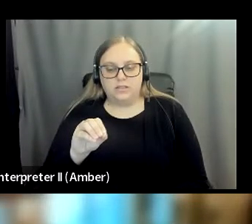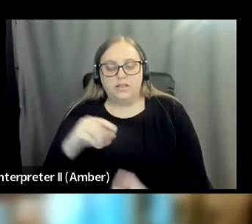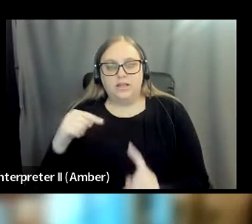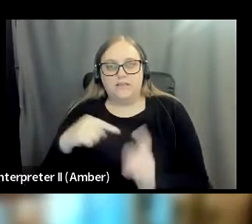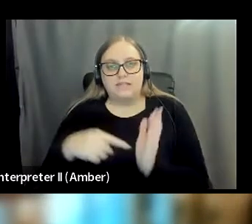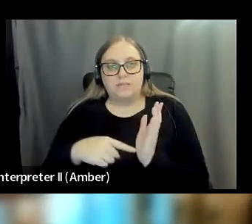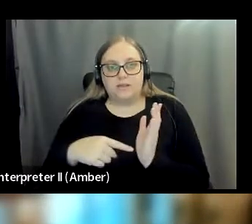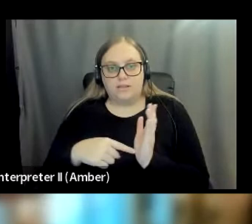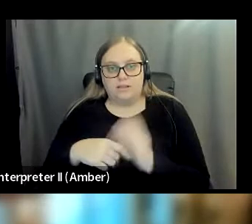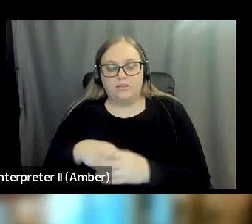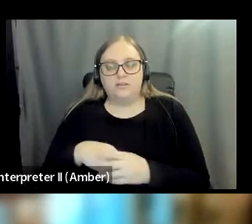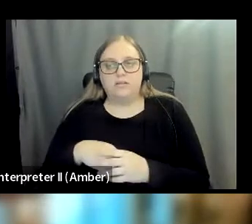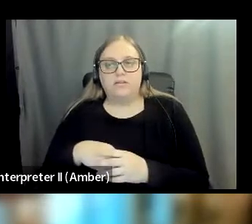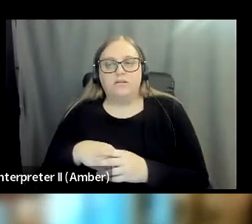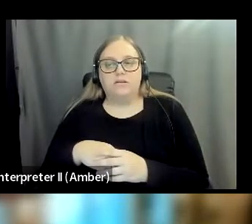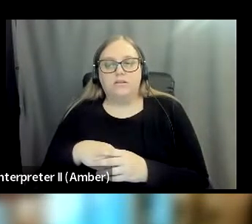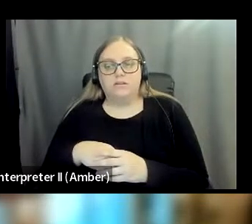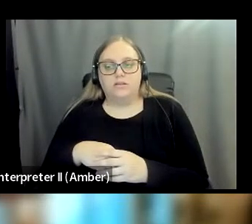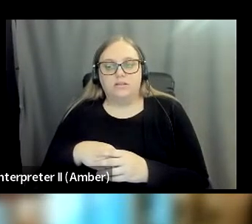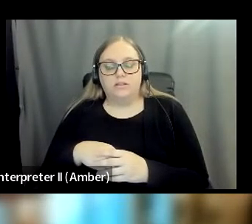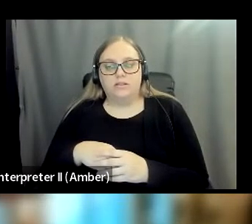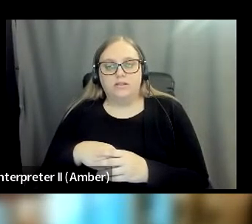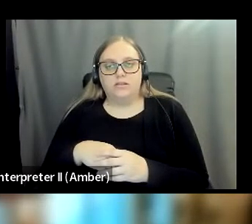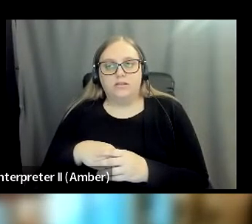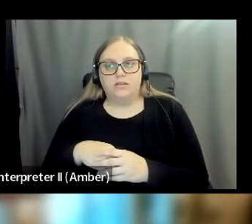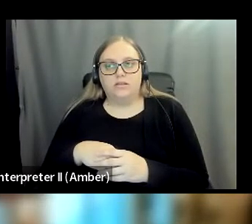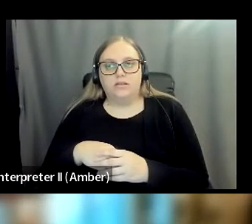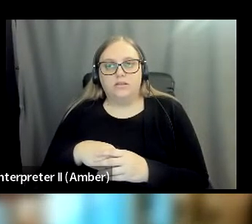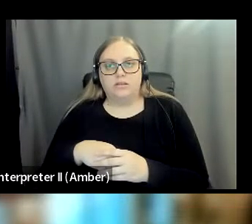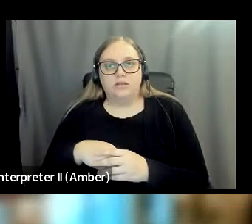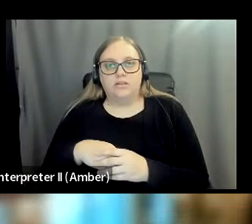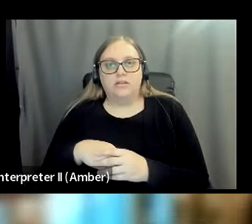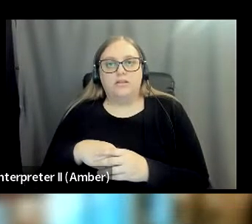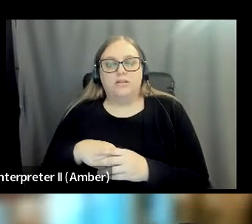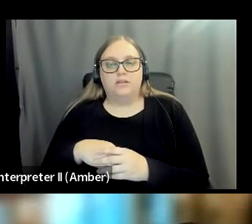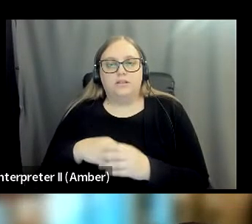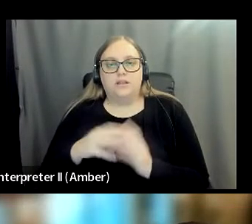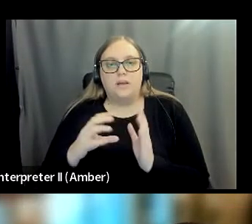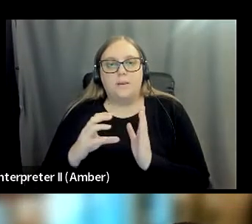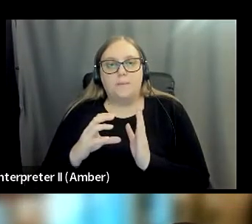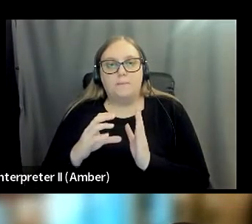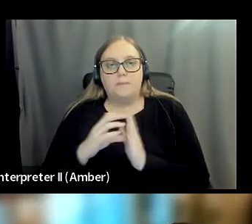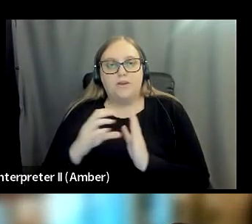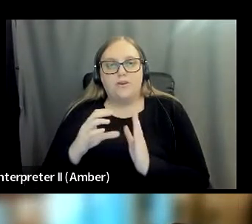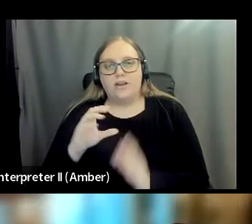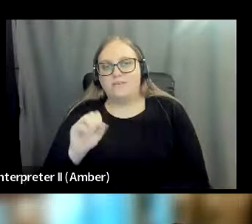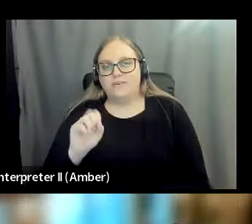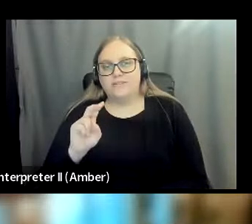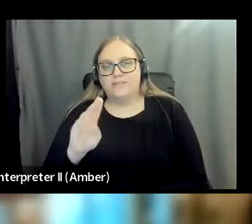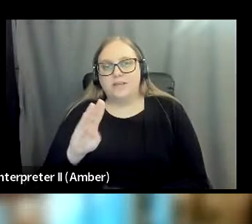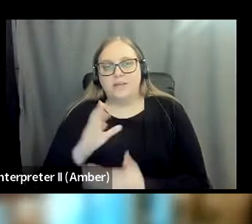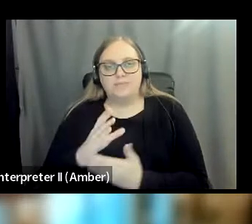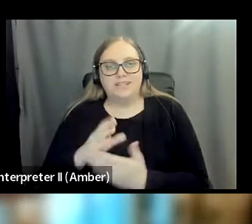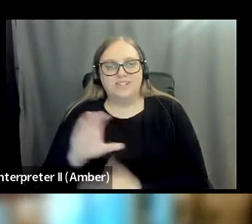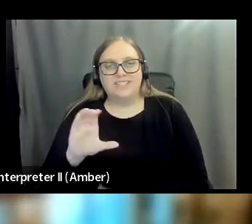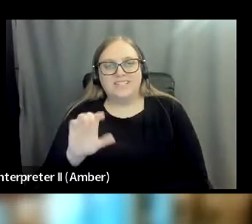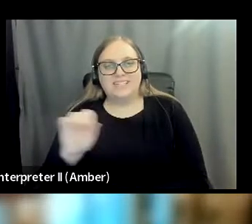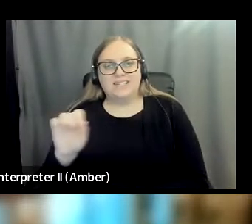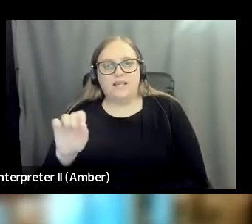bill. It is that paragraph or subsection C-1,